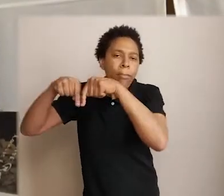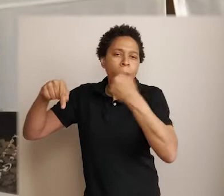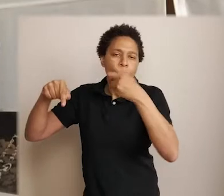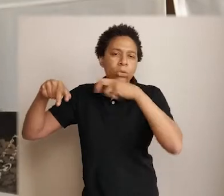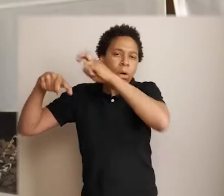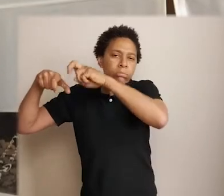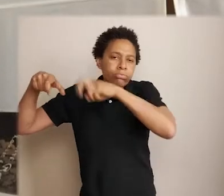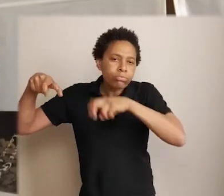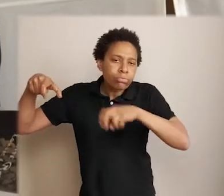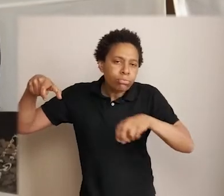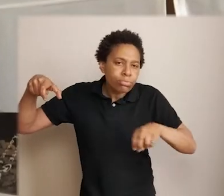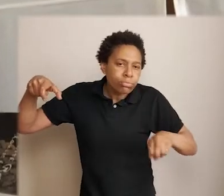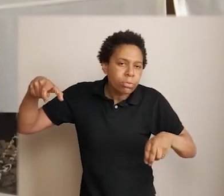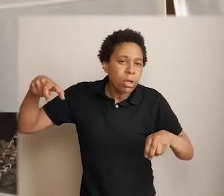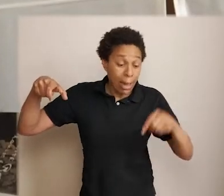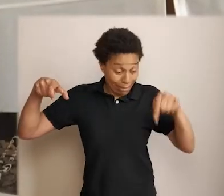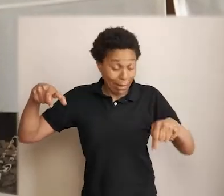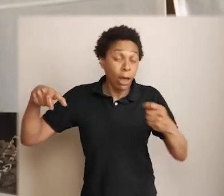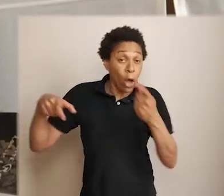boy. And